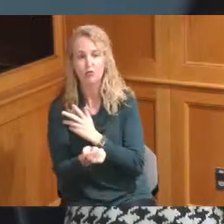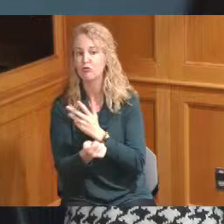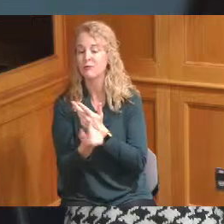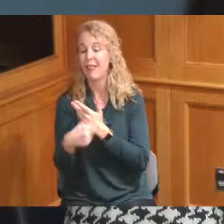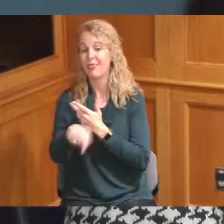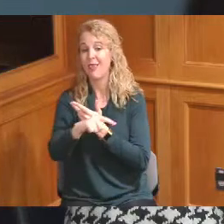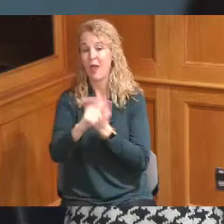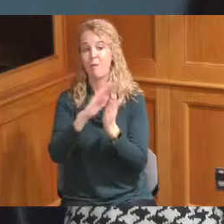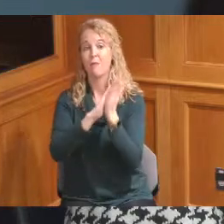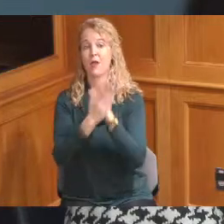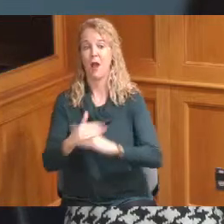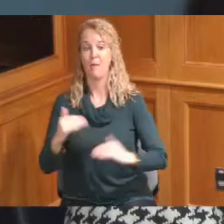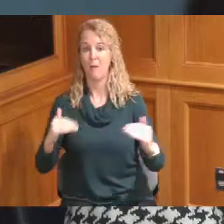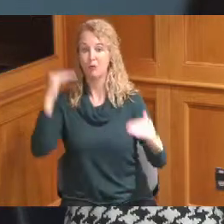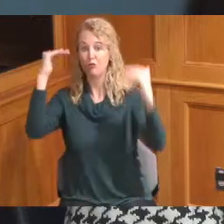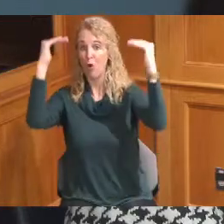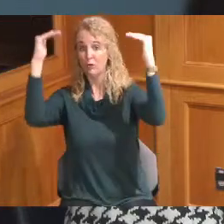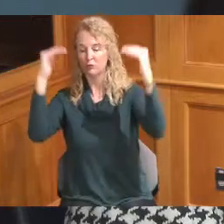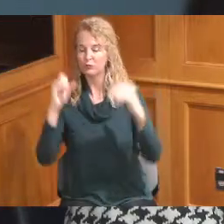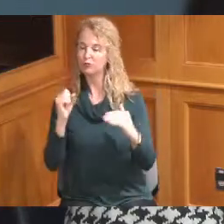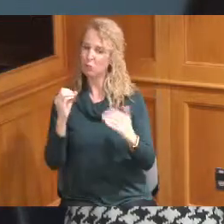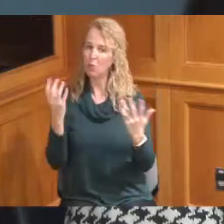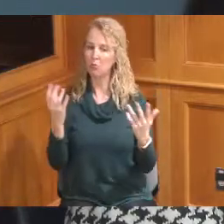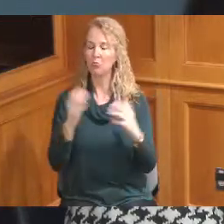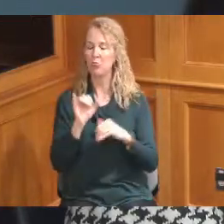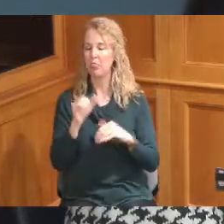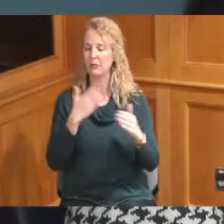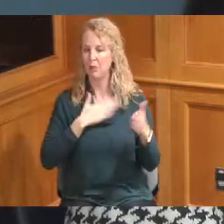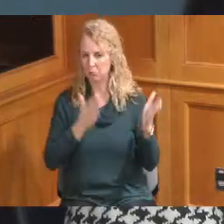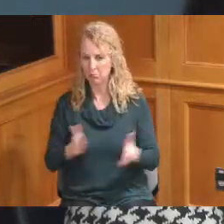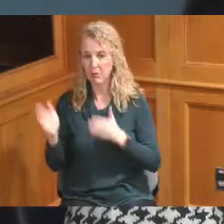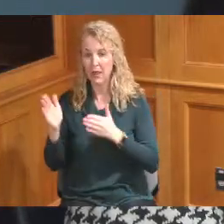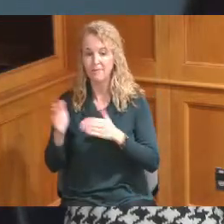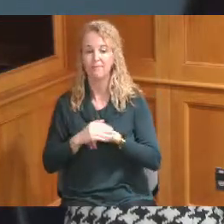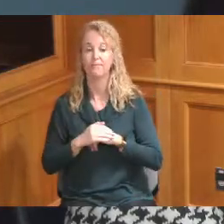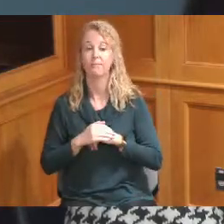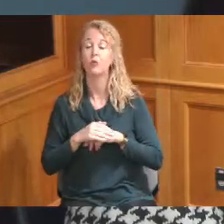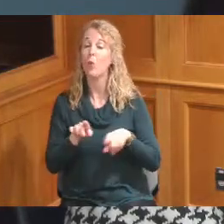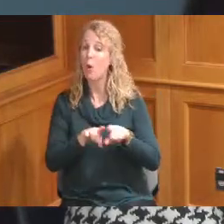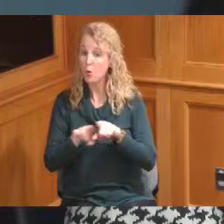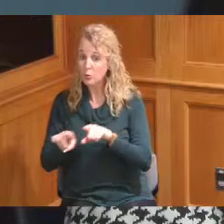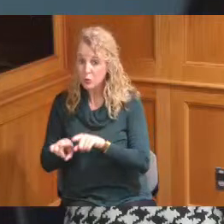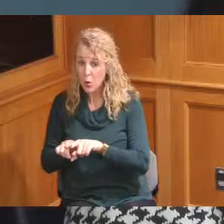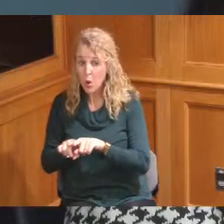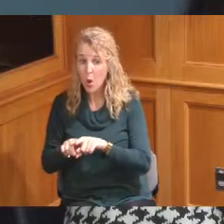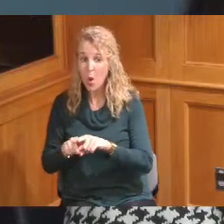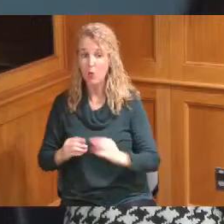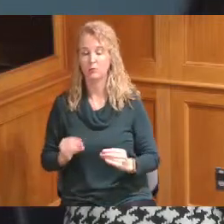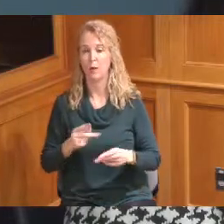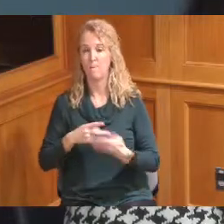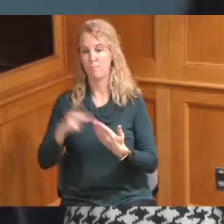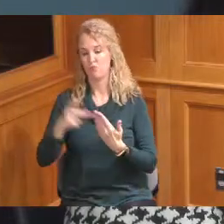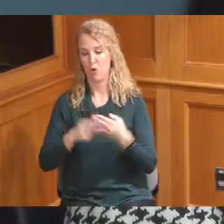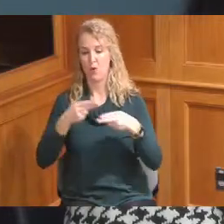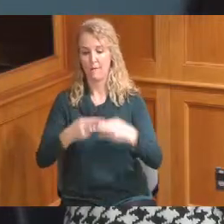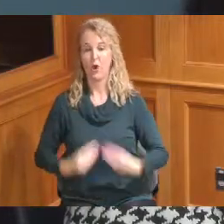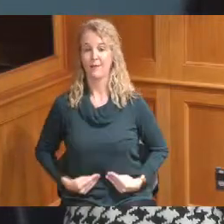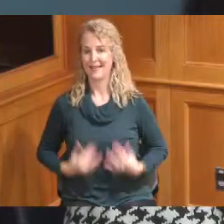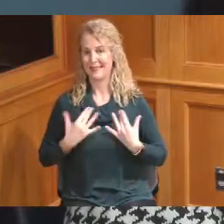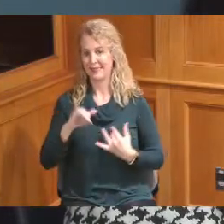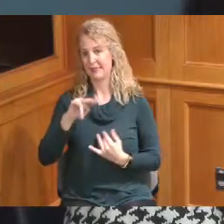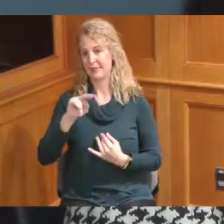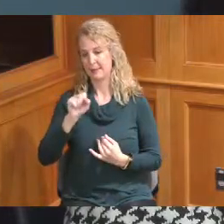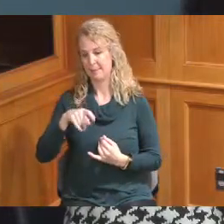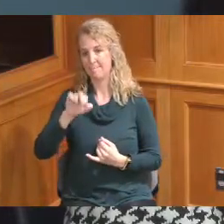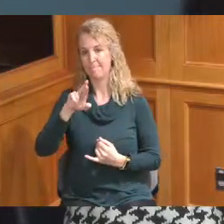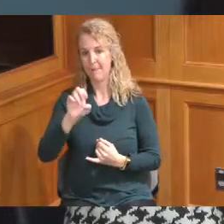the social realm as they get older. And I'd like to also talk about Inspire, which started last year. It's